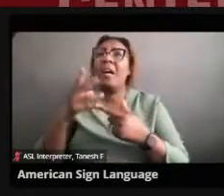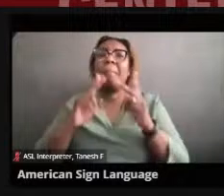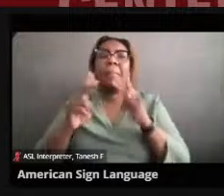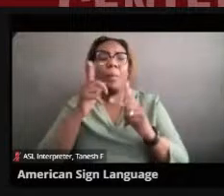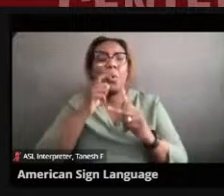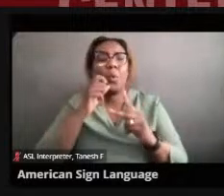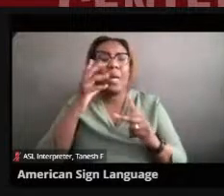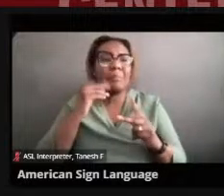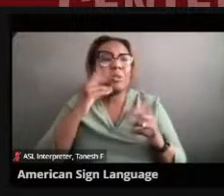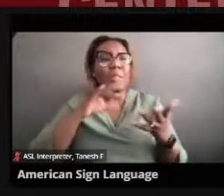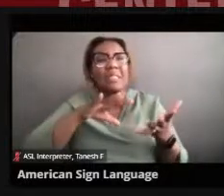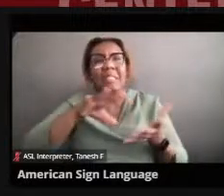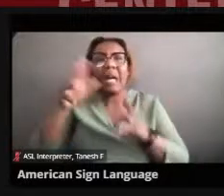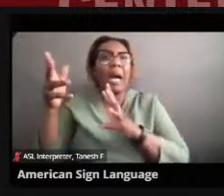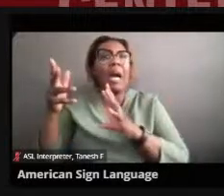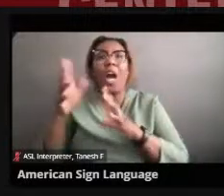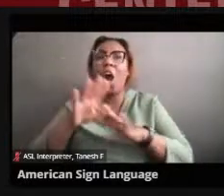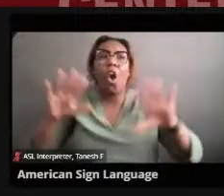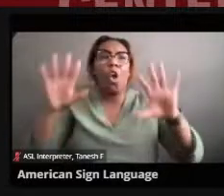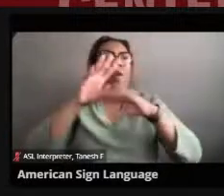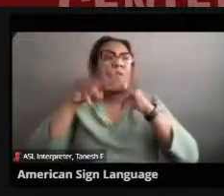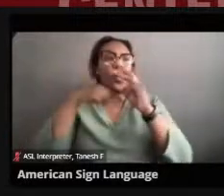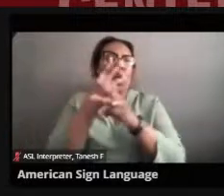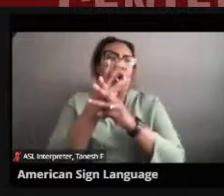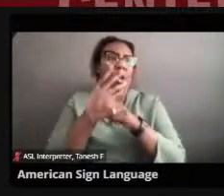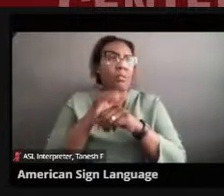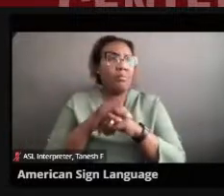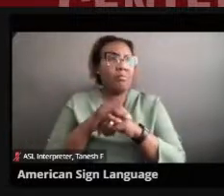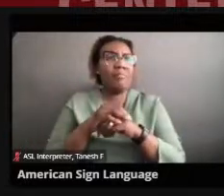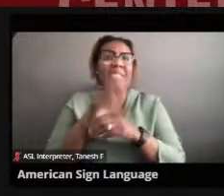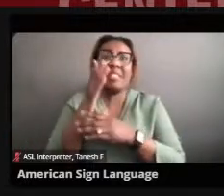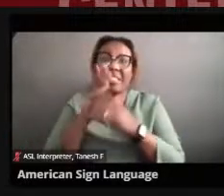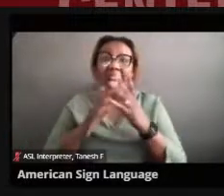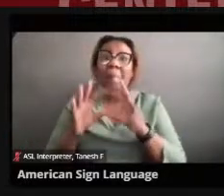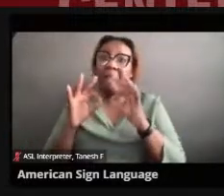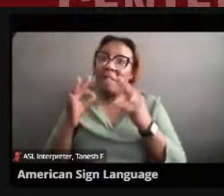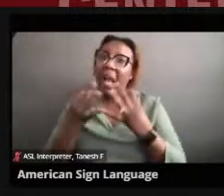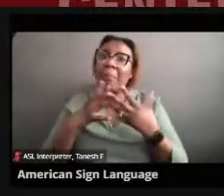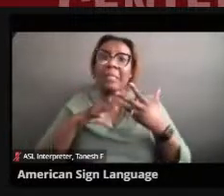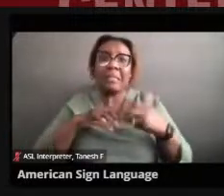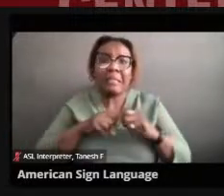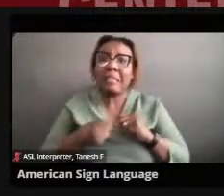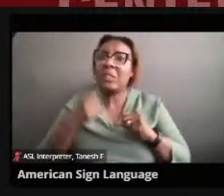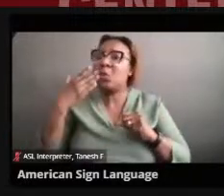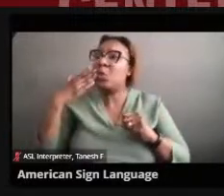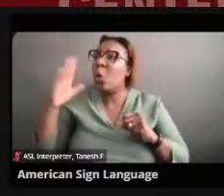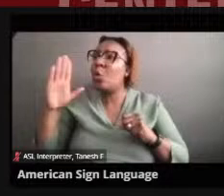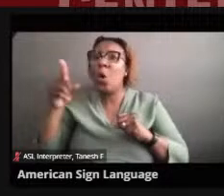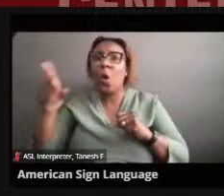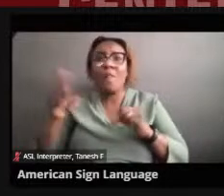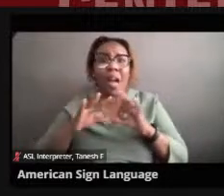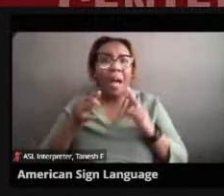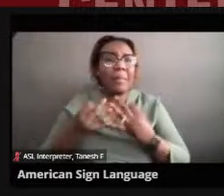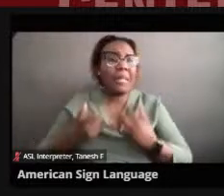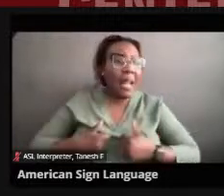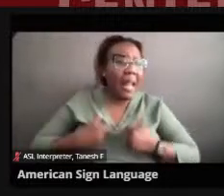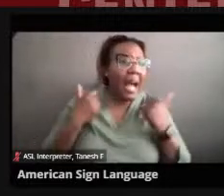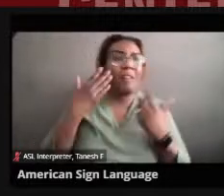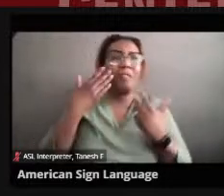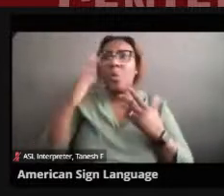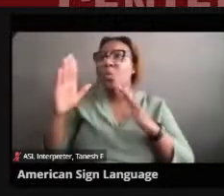now, not knowing if their loved ones are alive, and to know